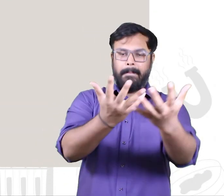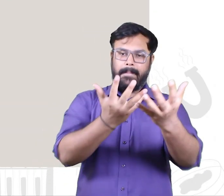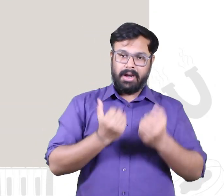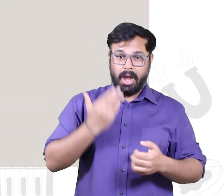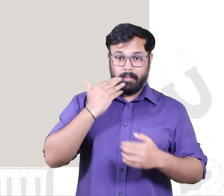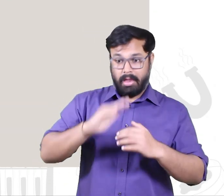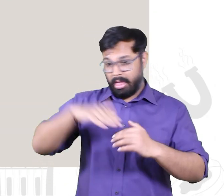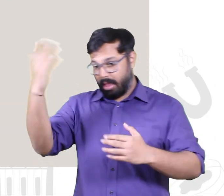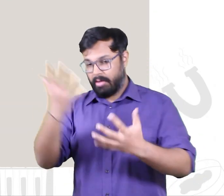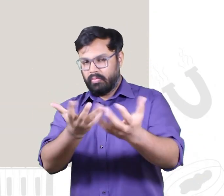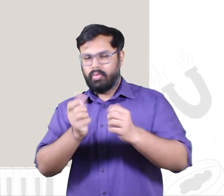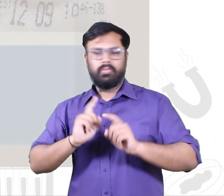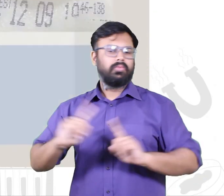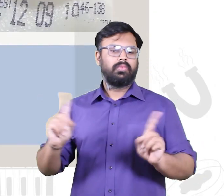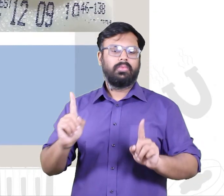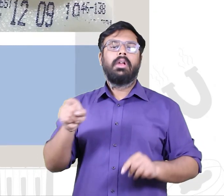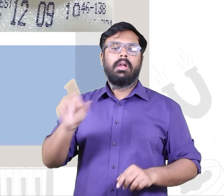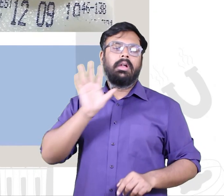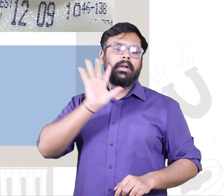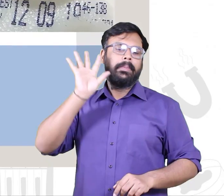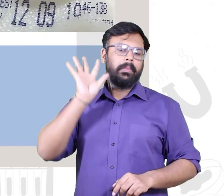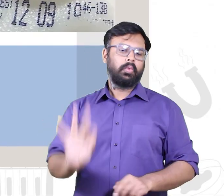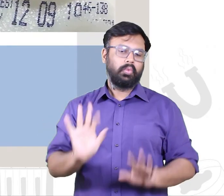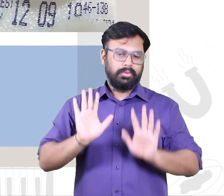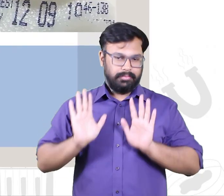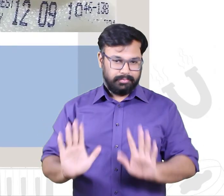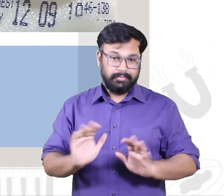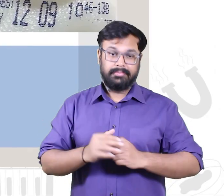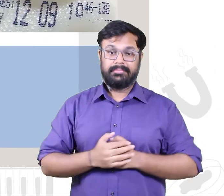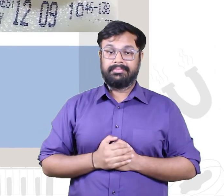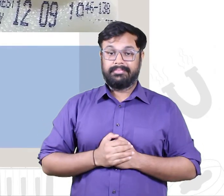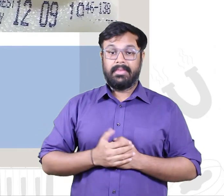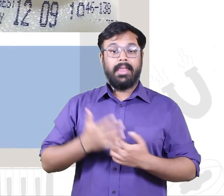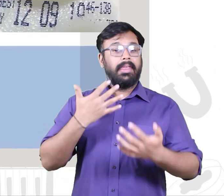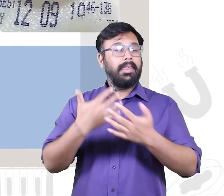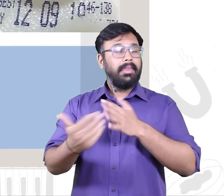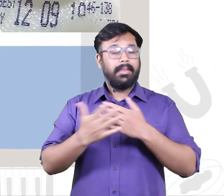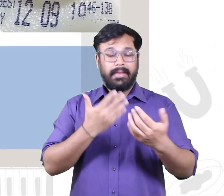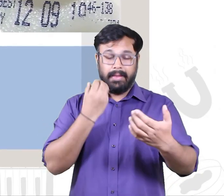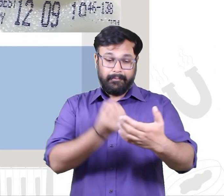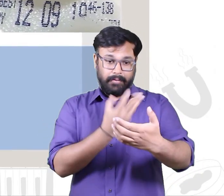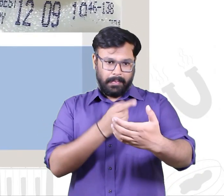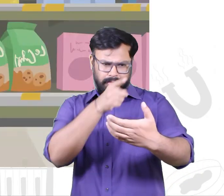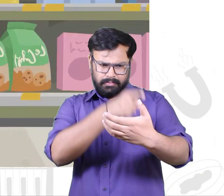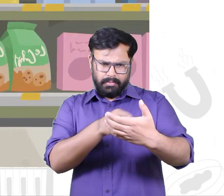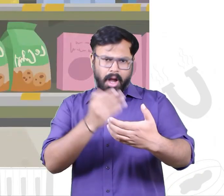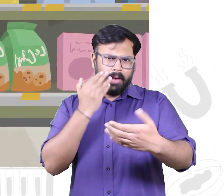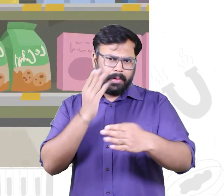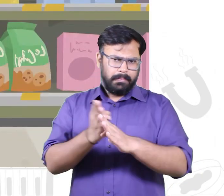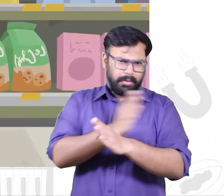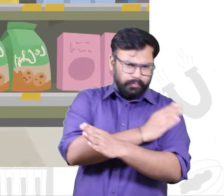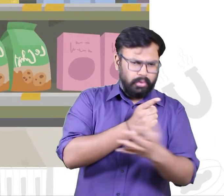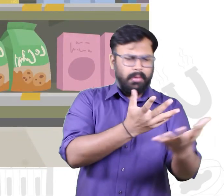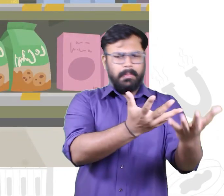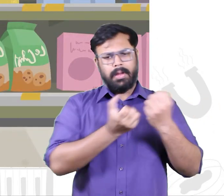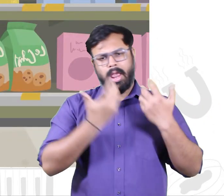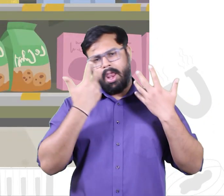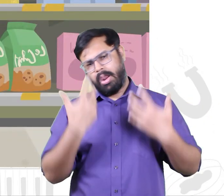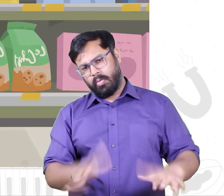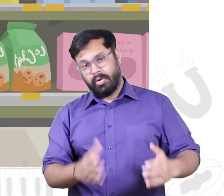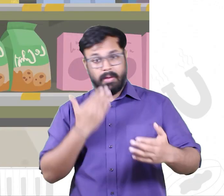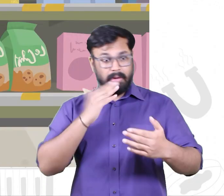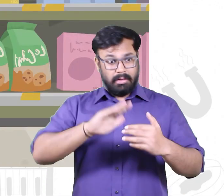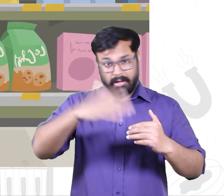the expiry date of the food items before buying them. It's very important. All food packets have